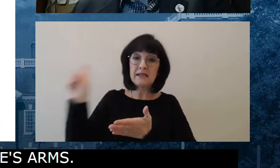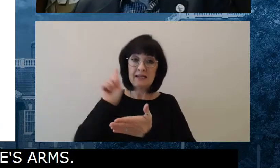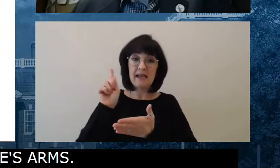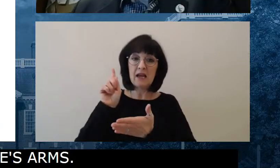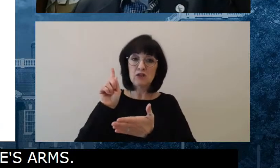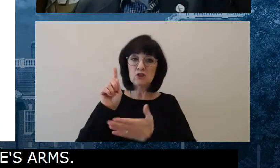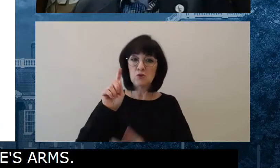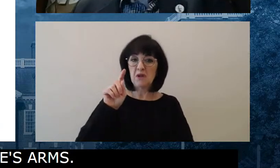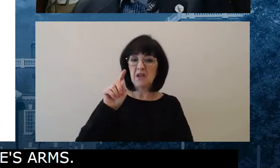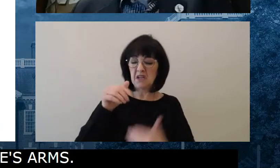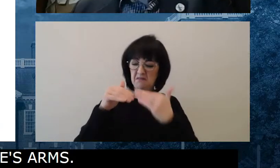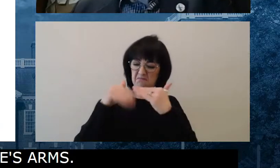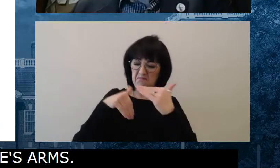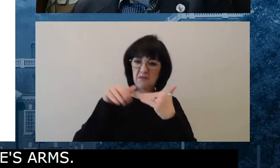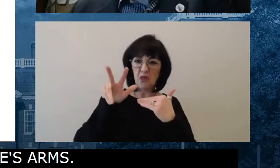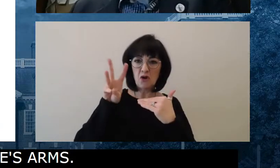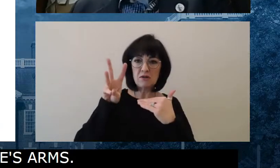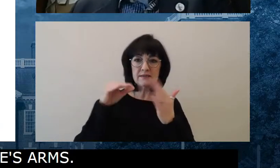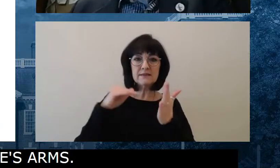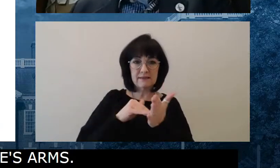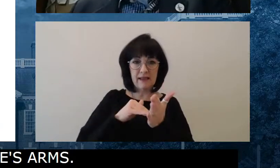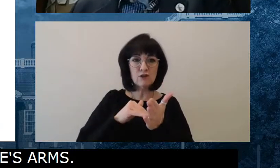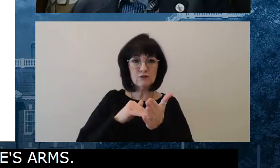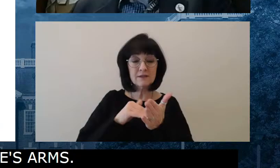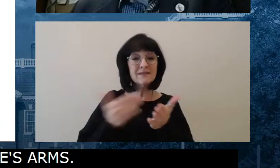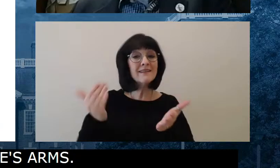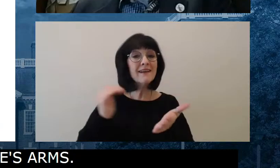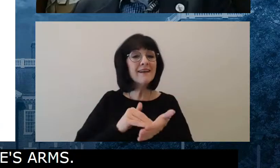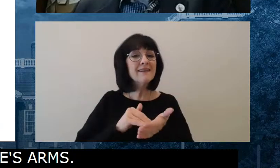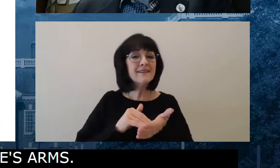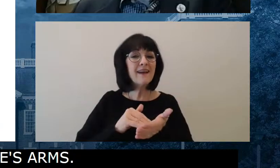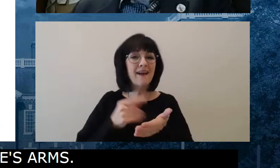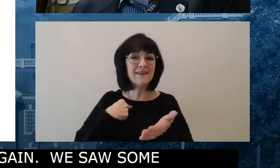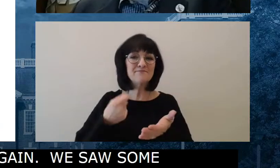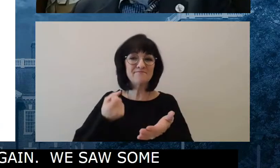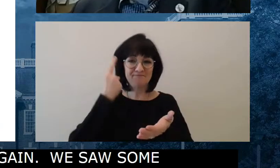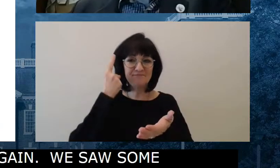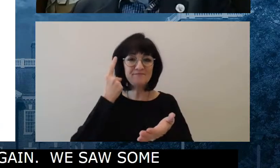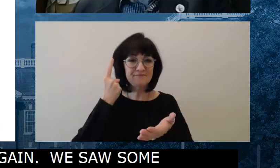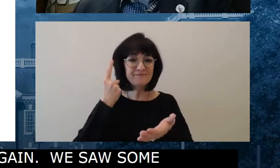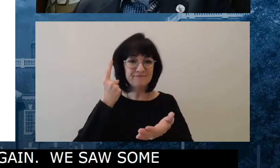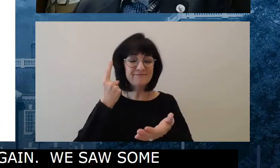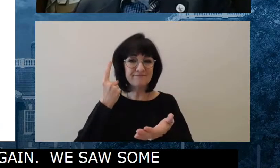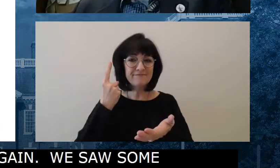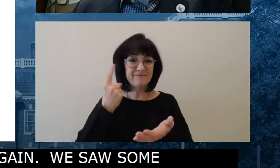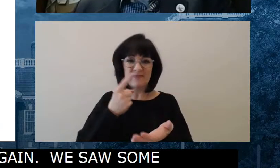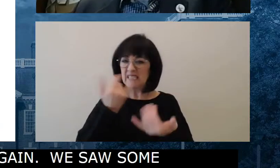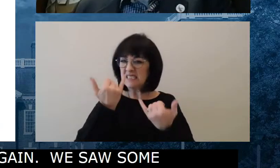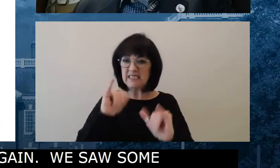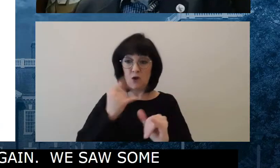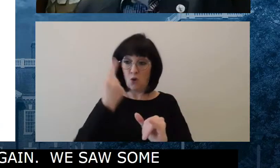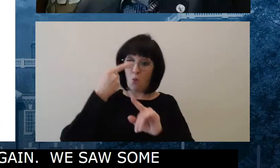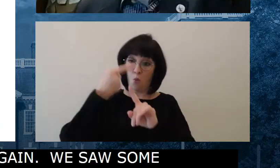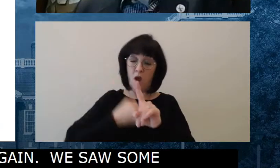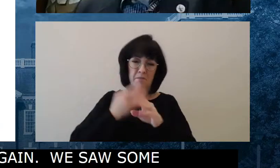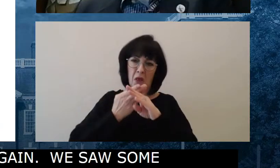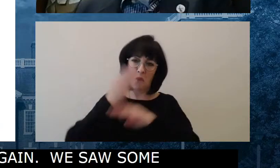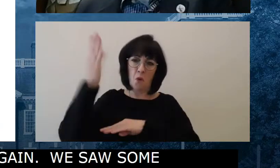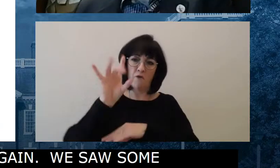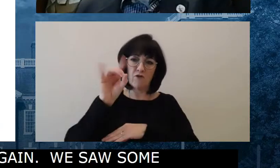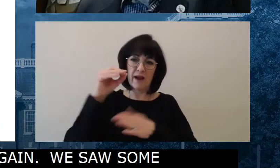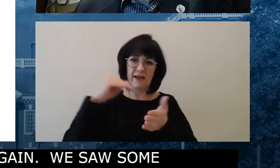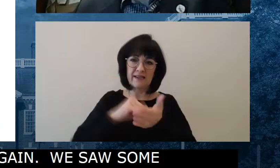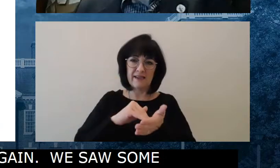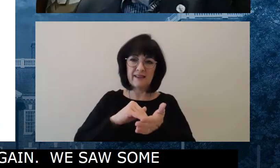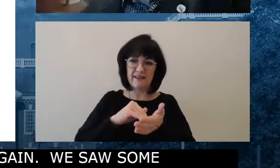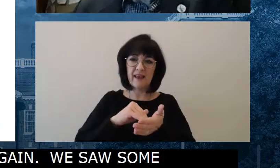under 36,000. So again, if you look at that over a monthly level, well over the 80,000 number we